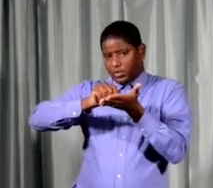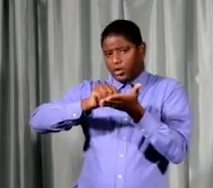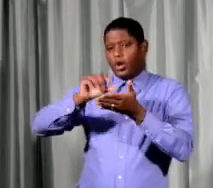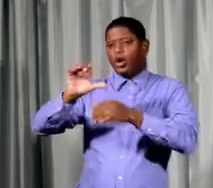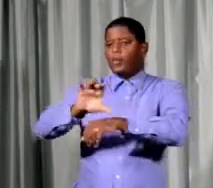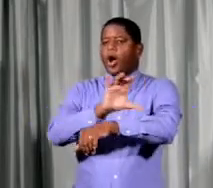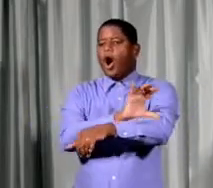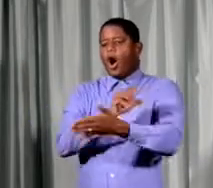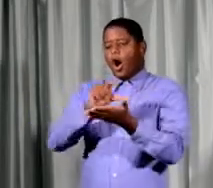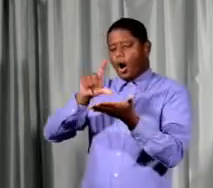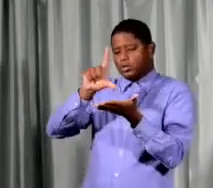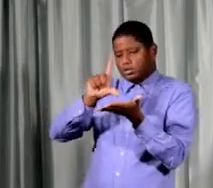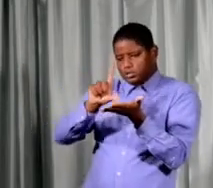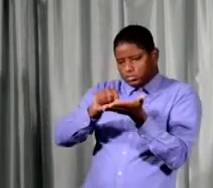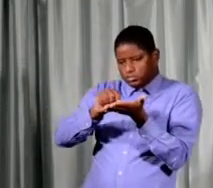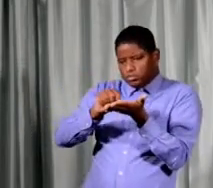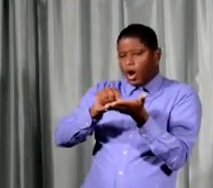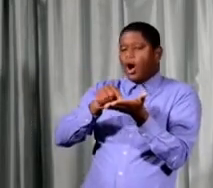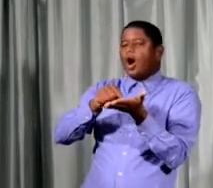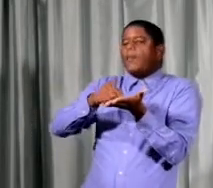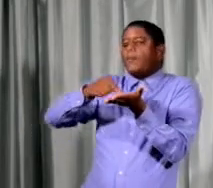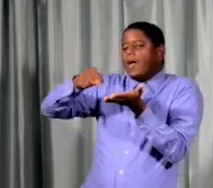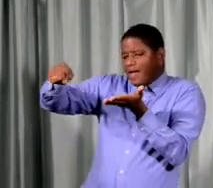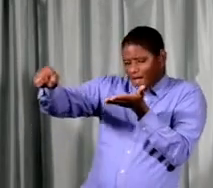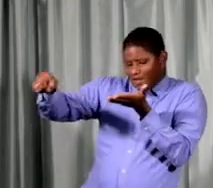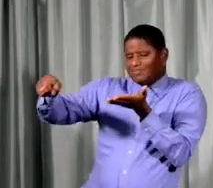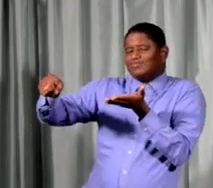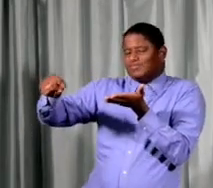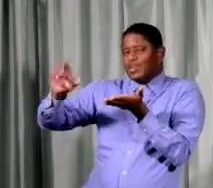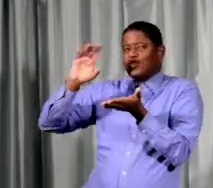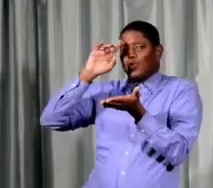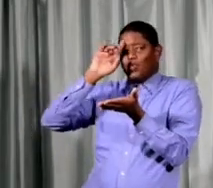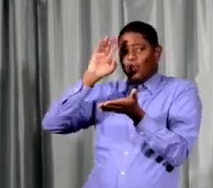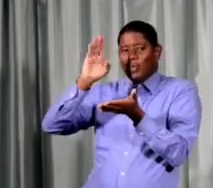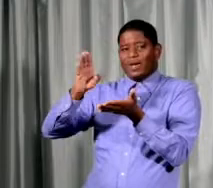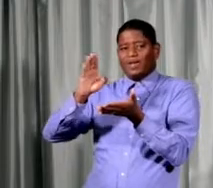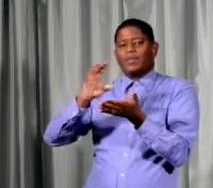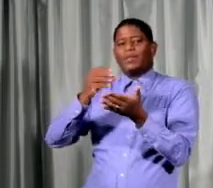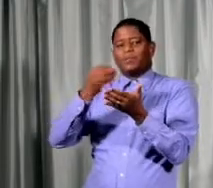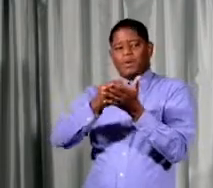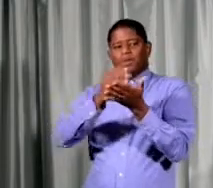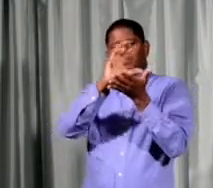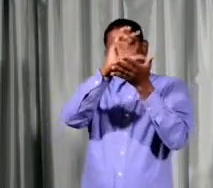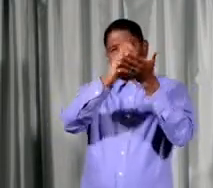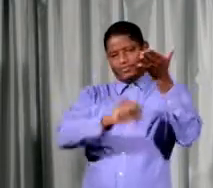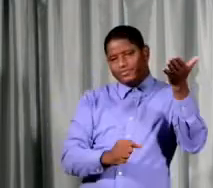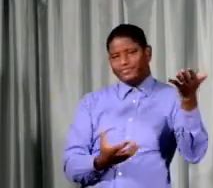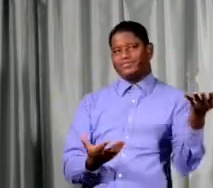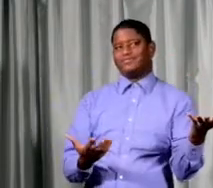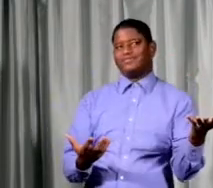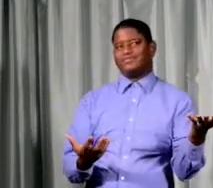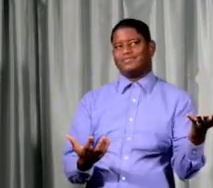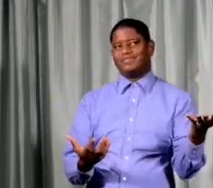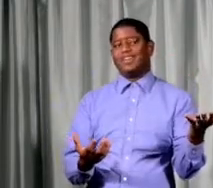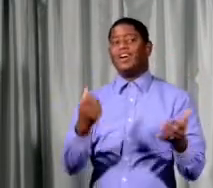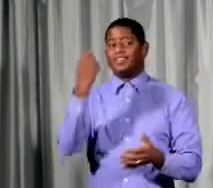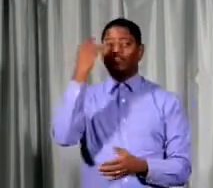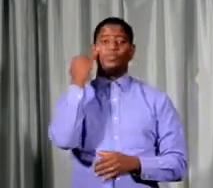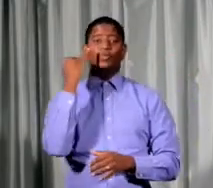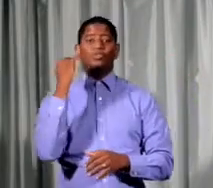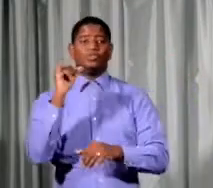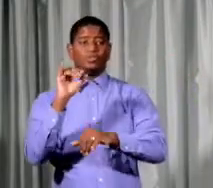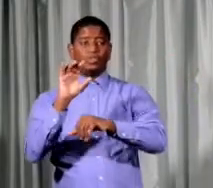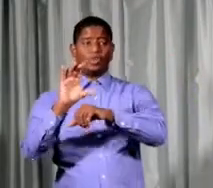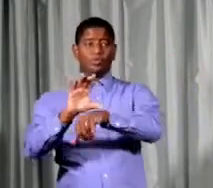system. The system knows, okay, I am paying a liability, clear the liability, the check will reduce my cash